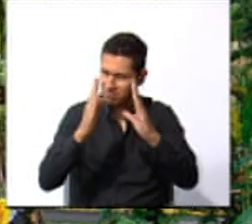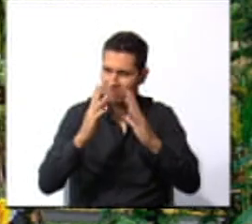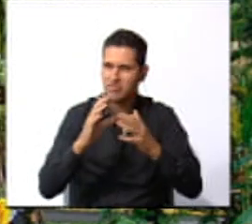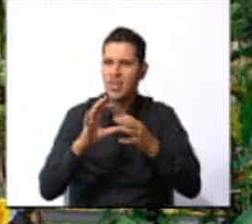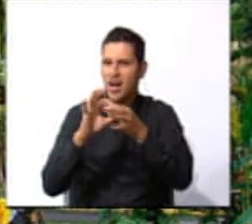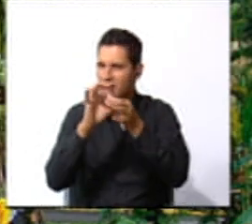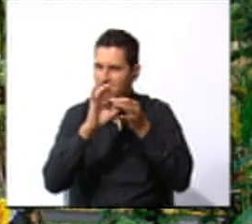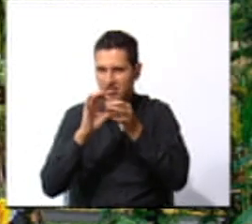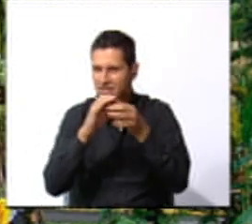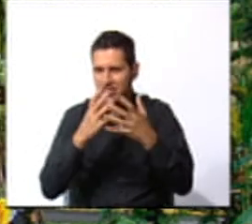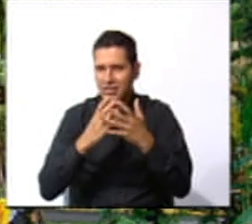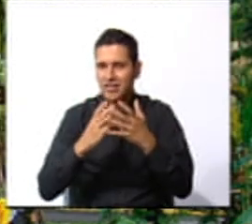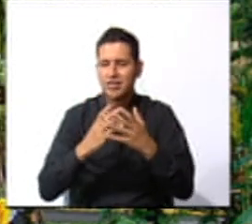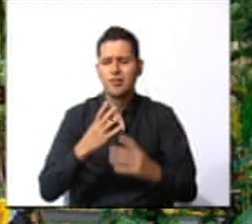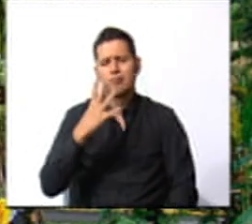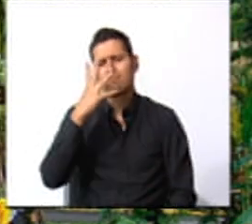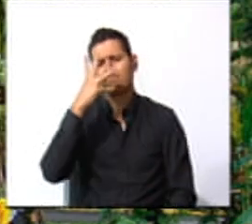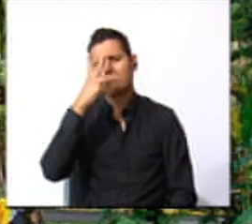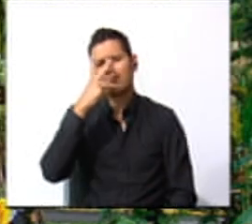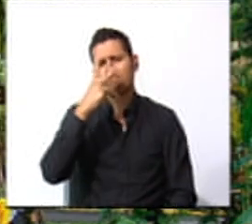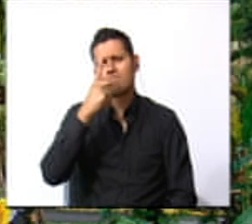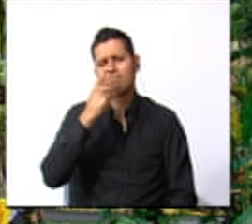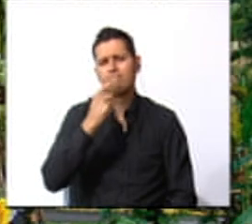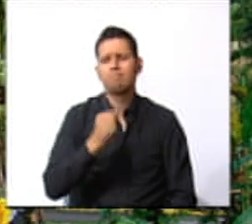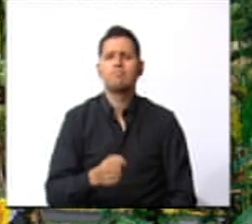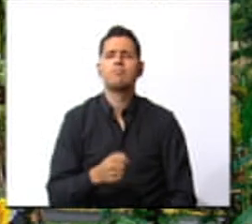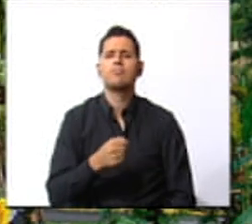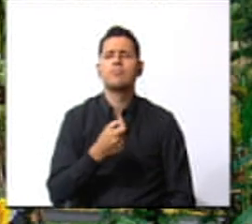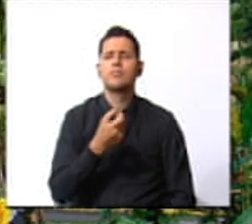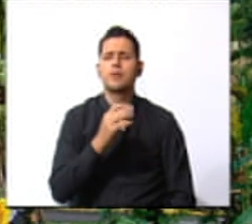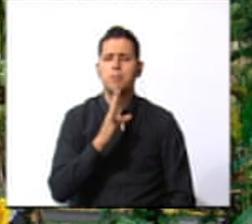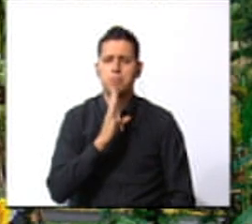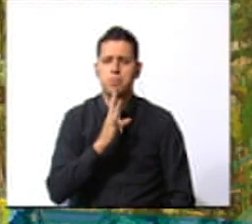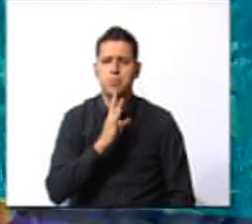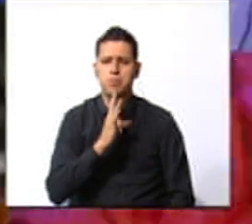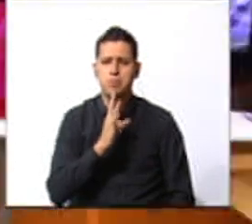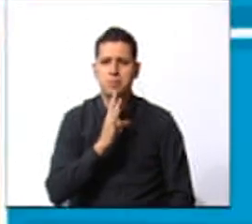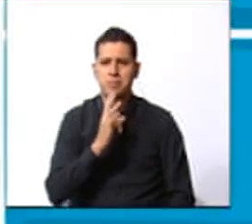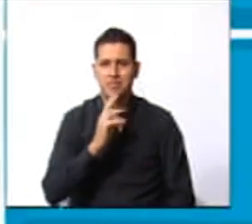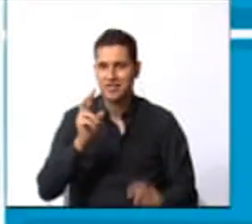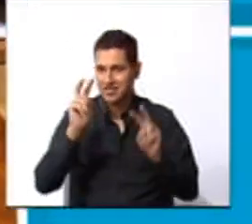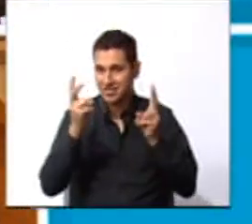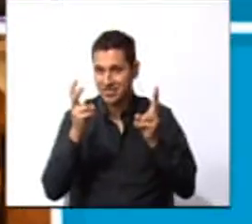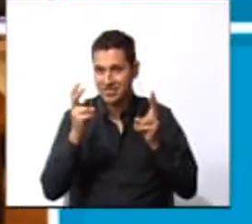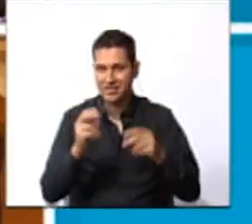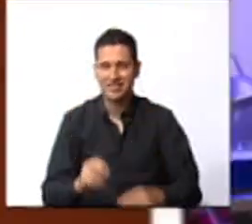the beautiful speech Paola talks. Let's go.